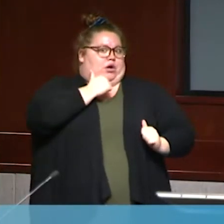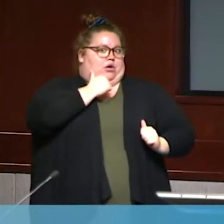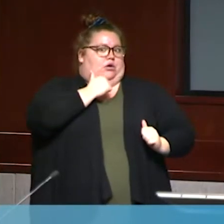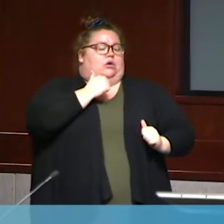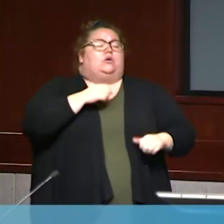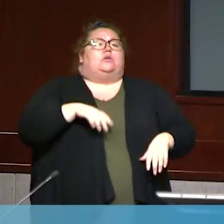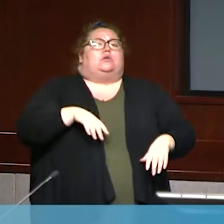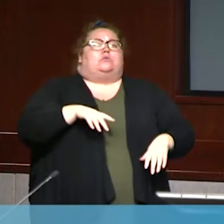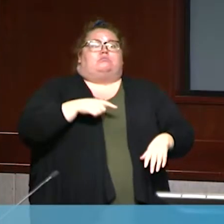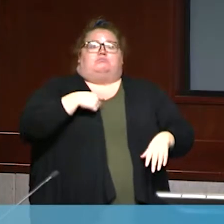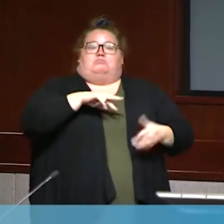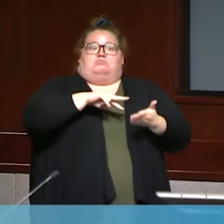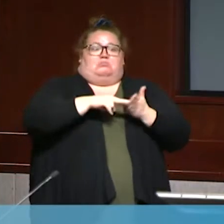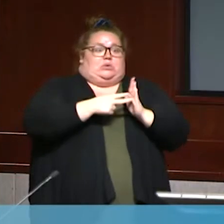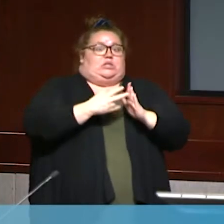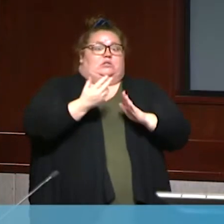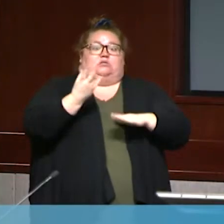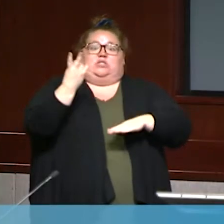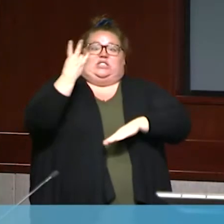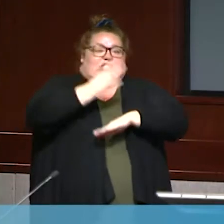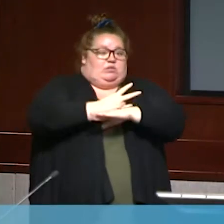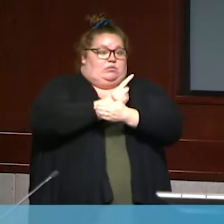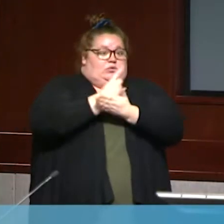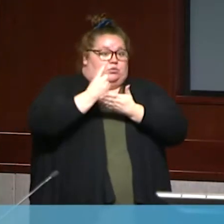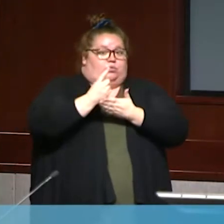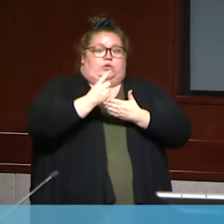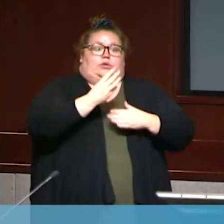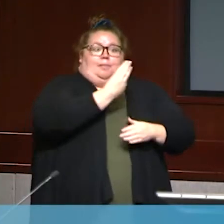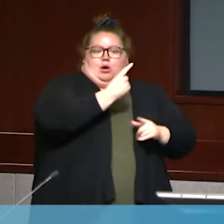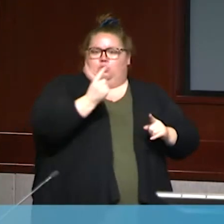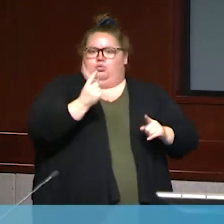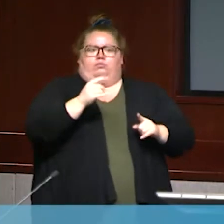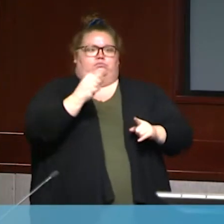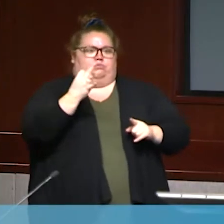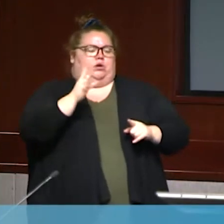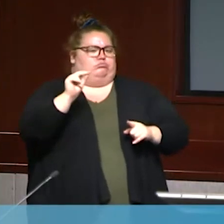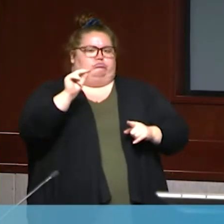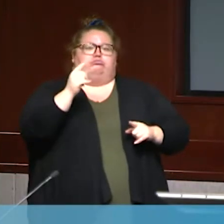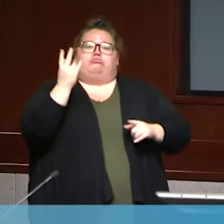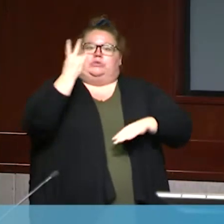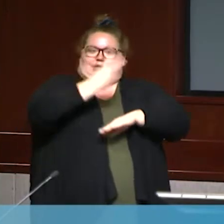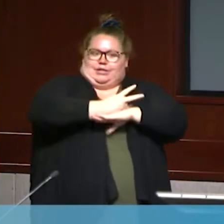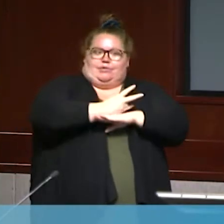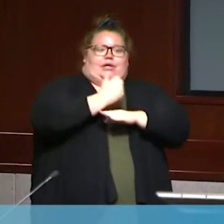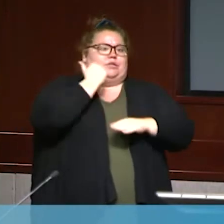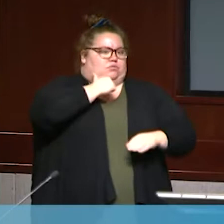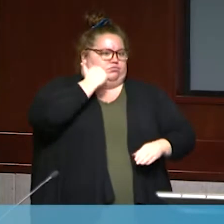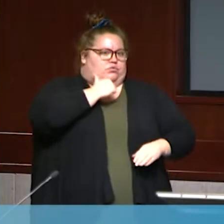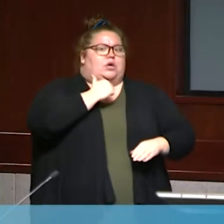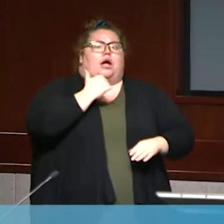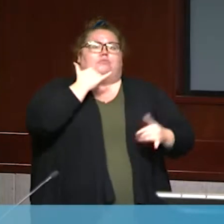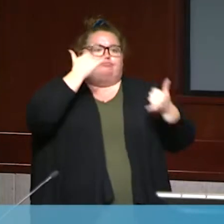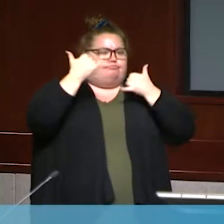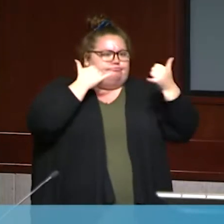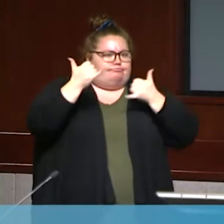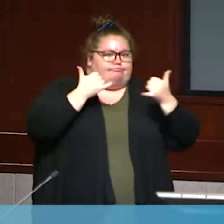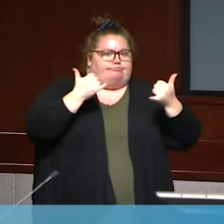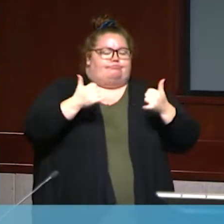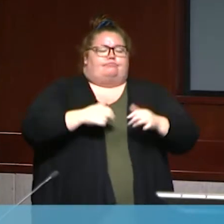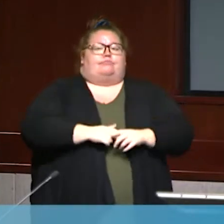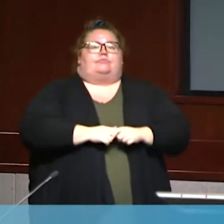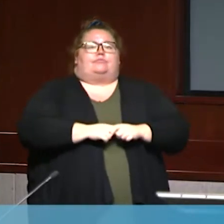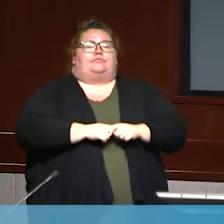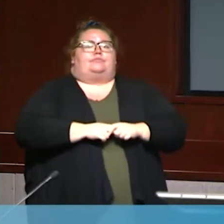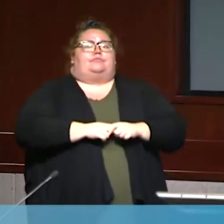Friday. The California Department of Public Health has issued a requirement to these facilities to submit